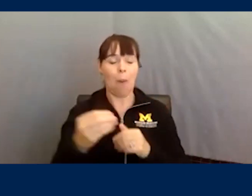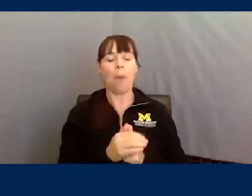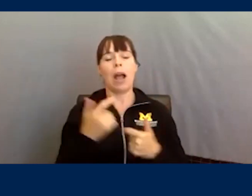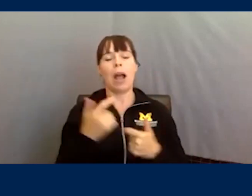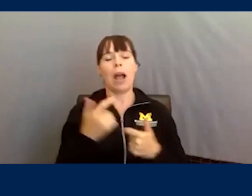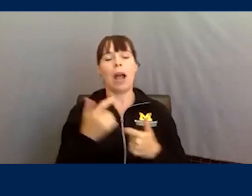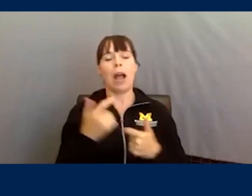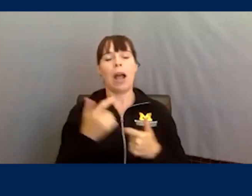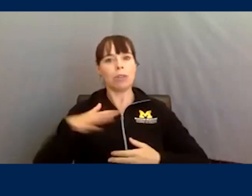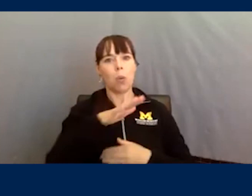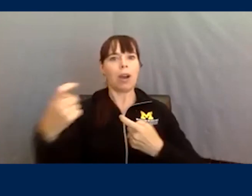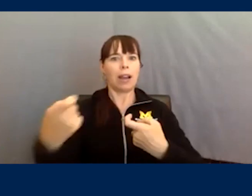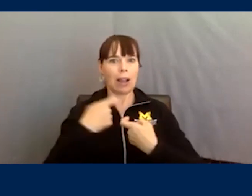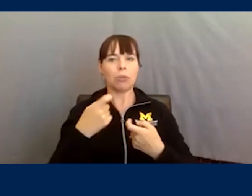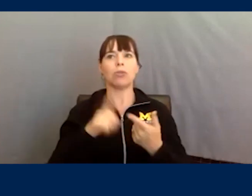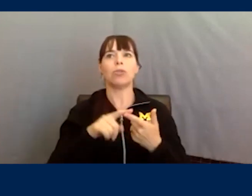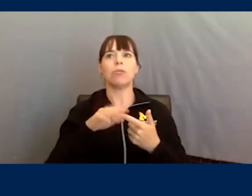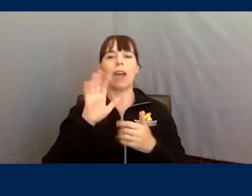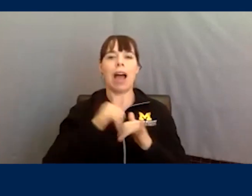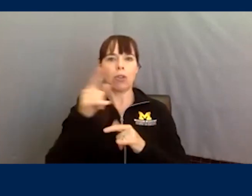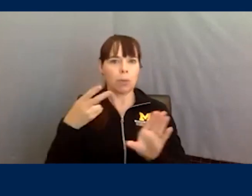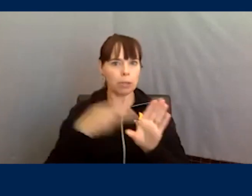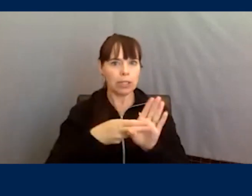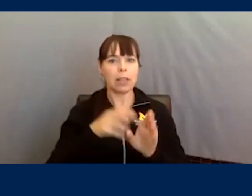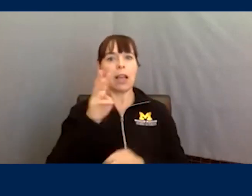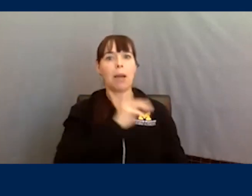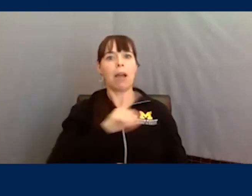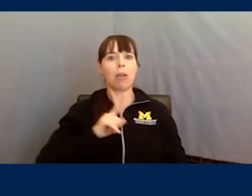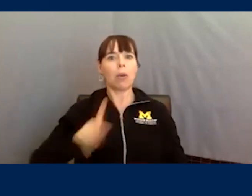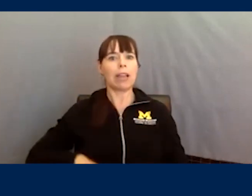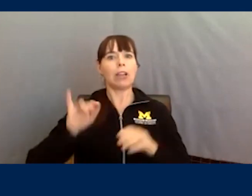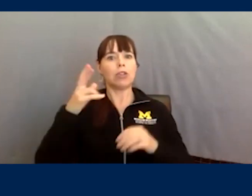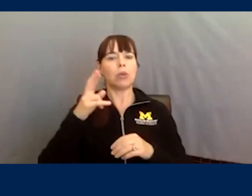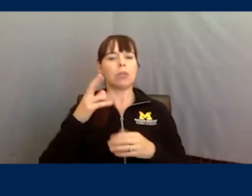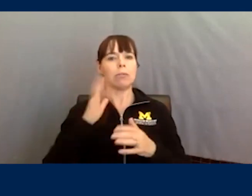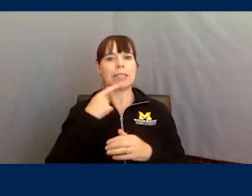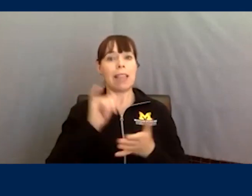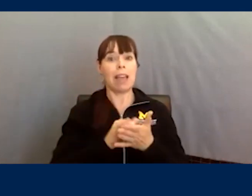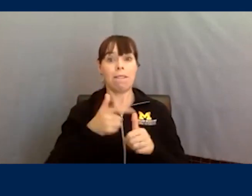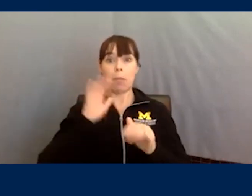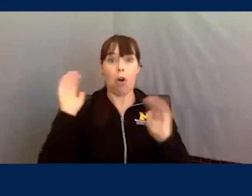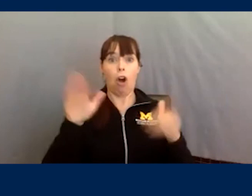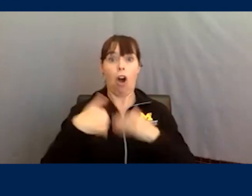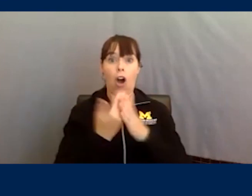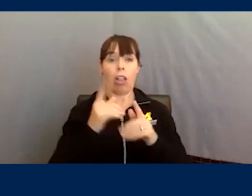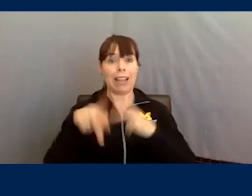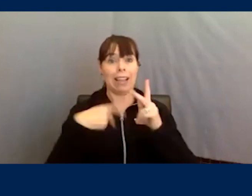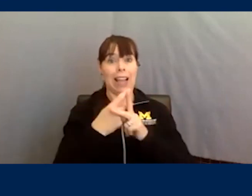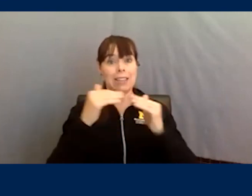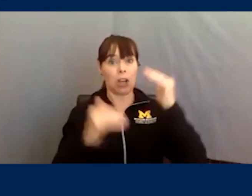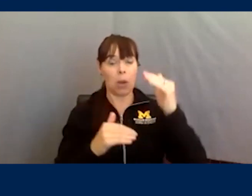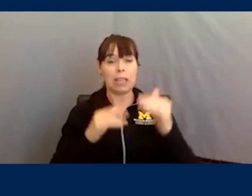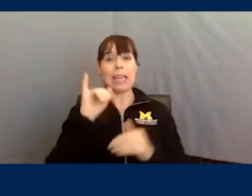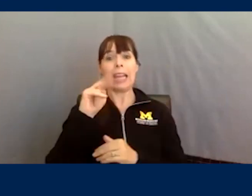appreciate everyone's contributions and participating. Martin Luther King Jr. once said, of all the forms of inequality,